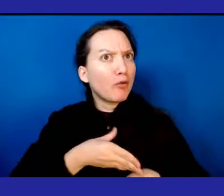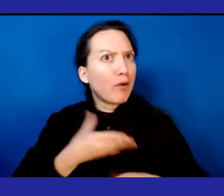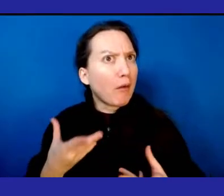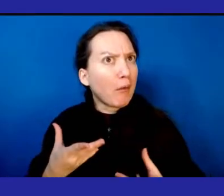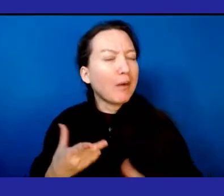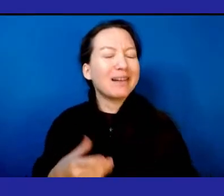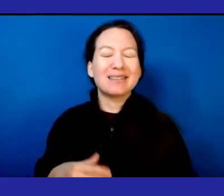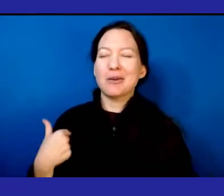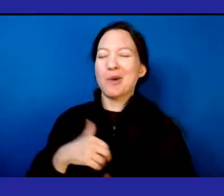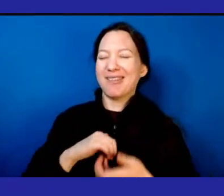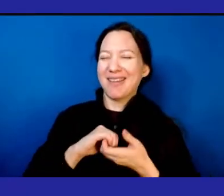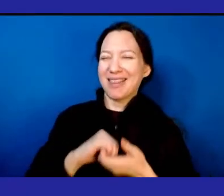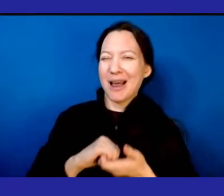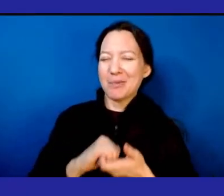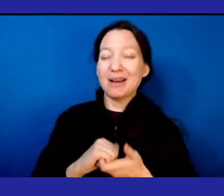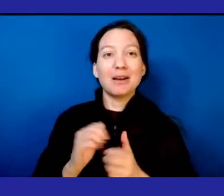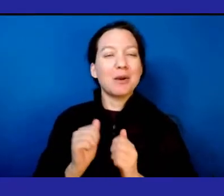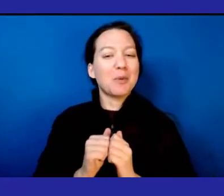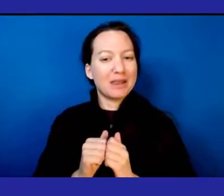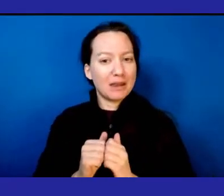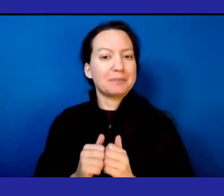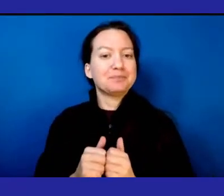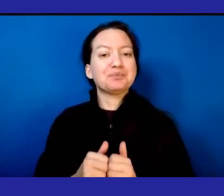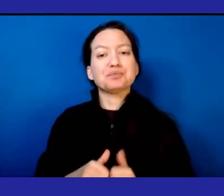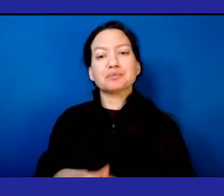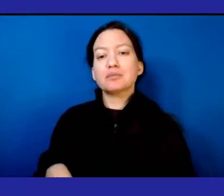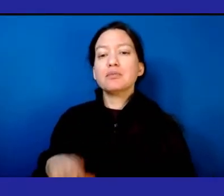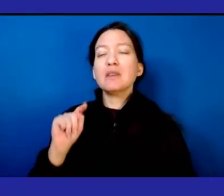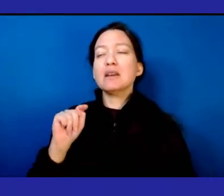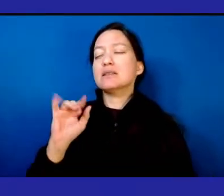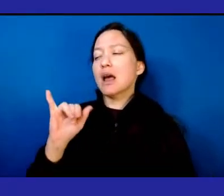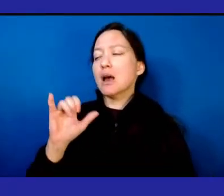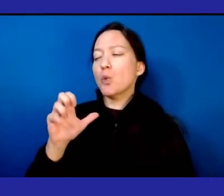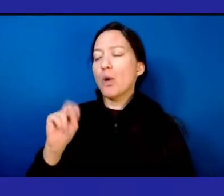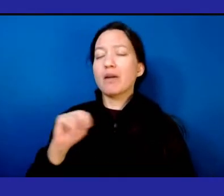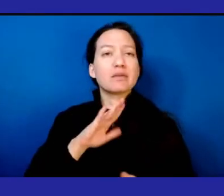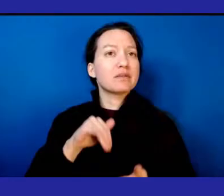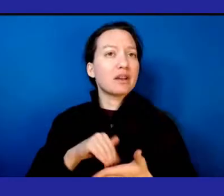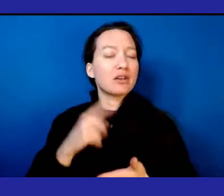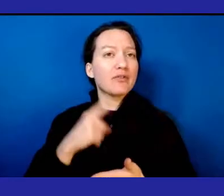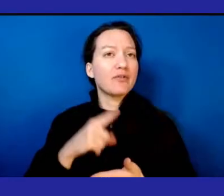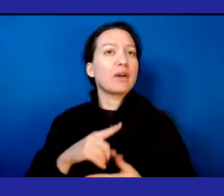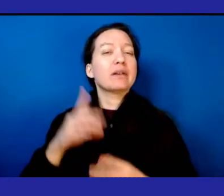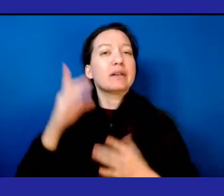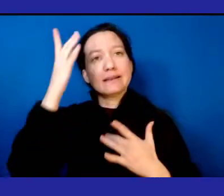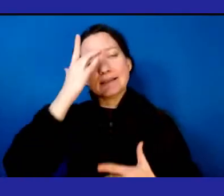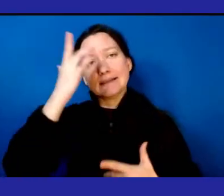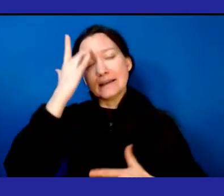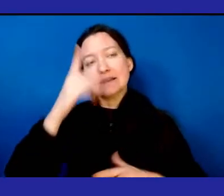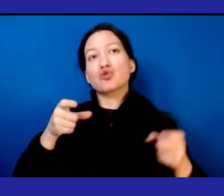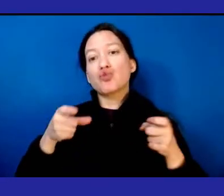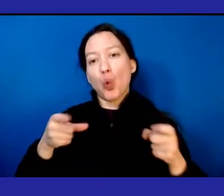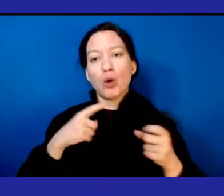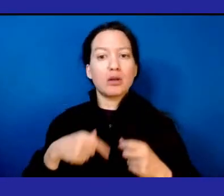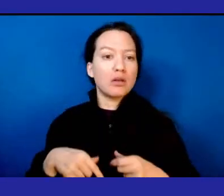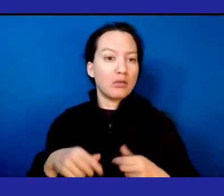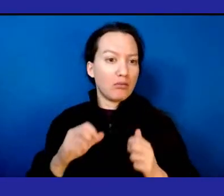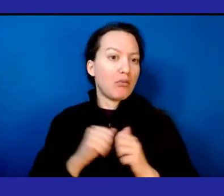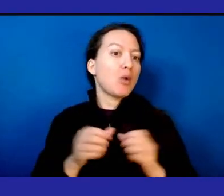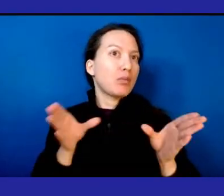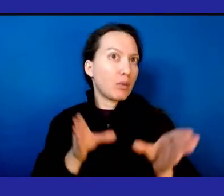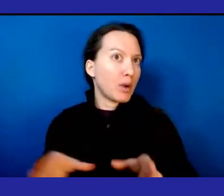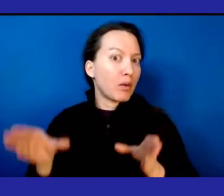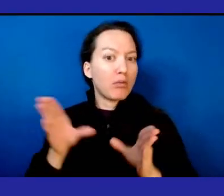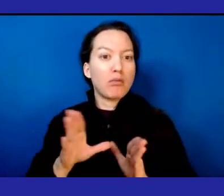We're collaborating with Taiwan Centers for Disease Control on preparedness. And 5 of our